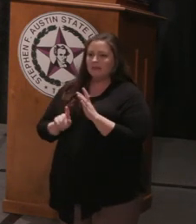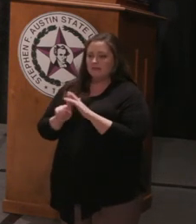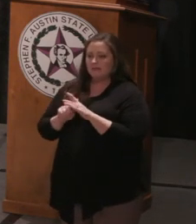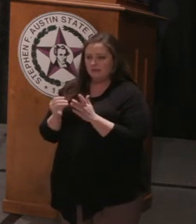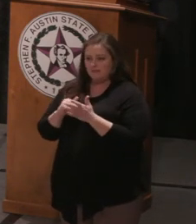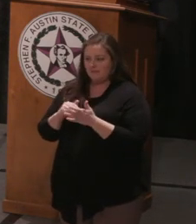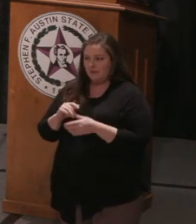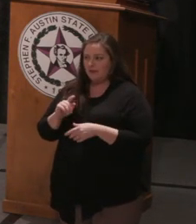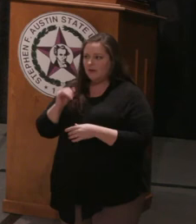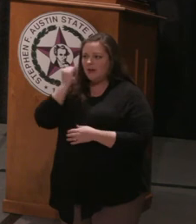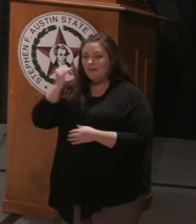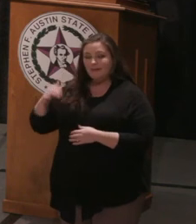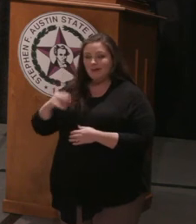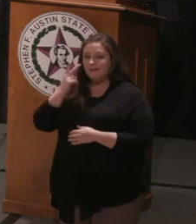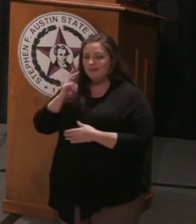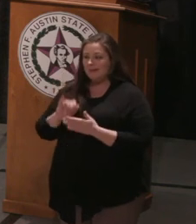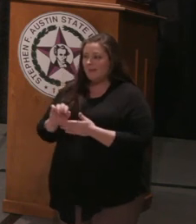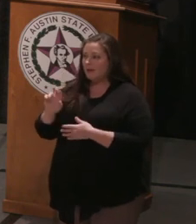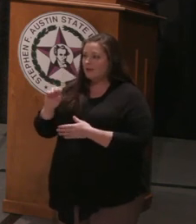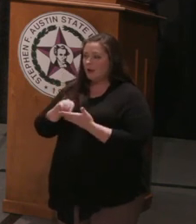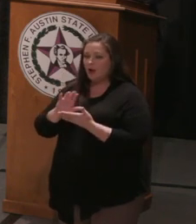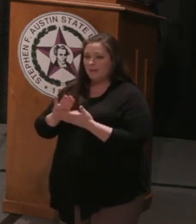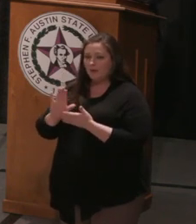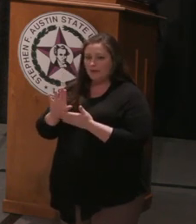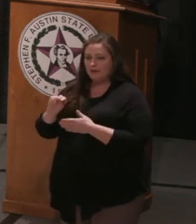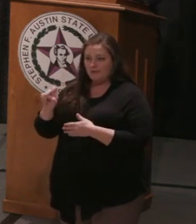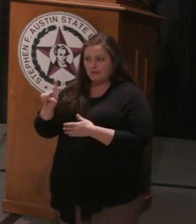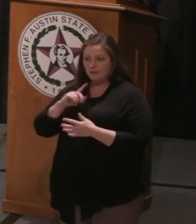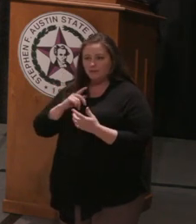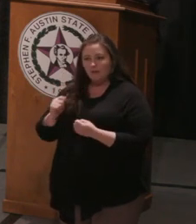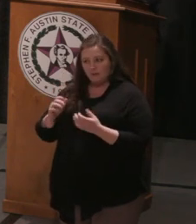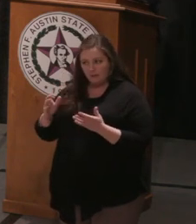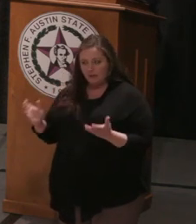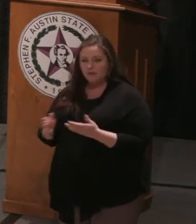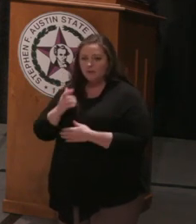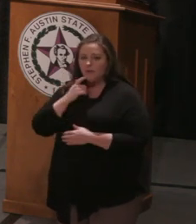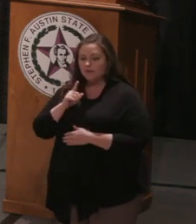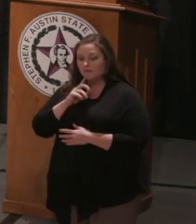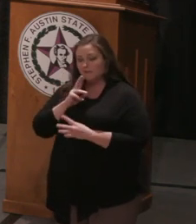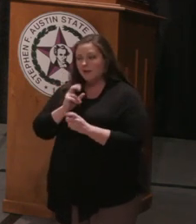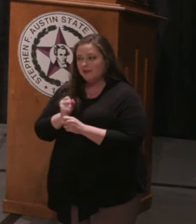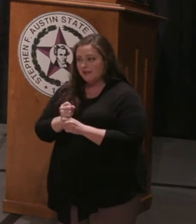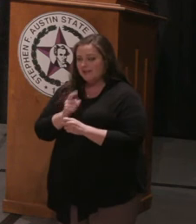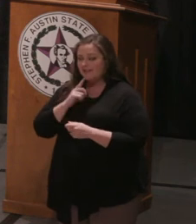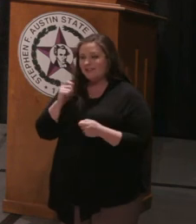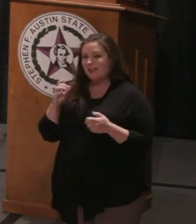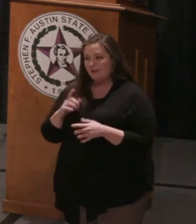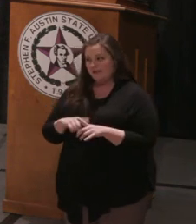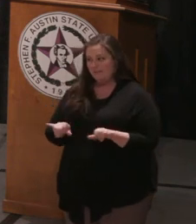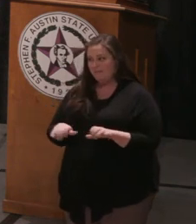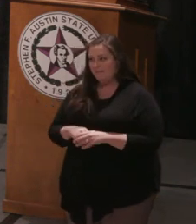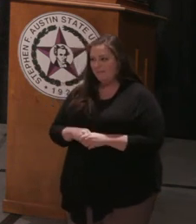If you've not seen that documentary on Netflix, I strongly encourage you to watch it. It's fascinating and scary at the same